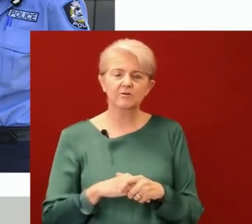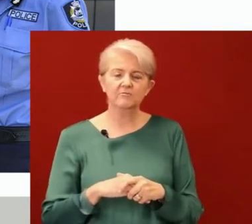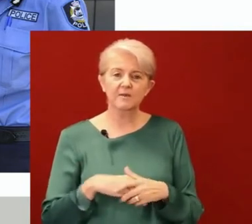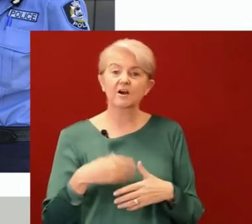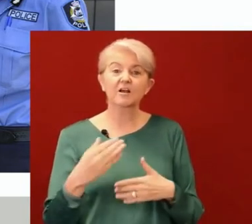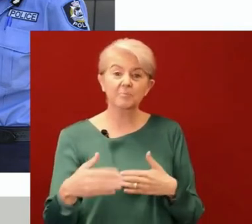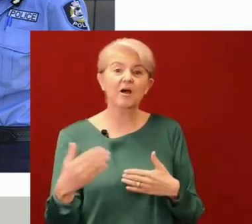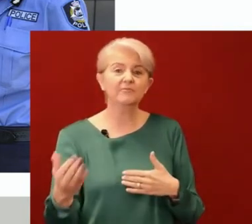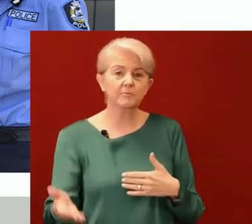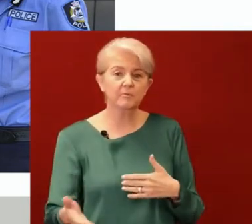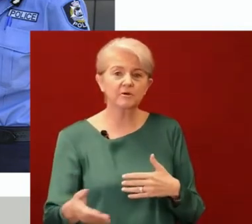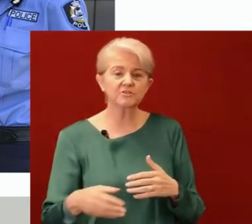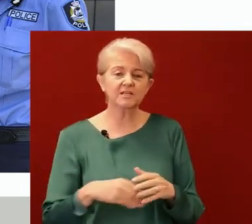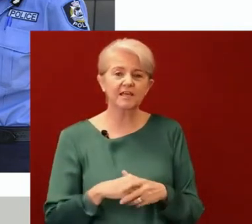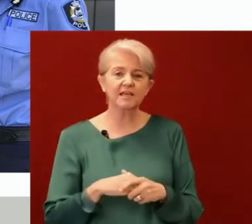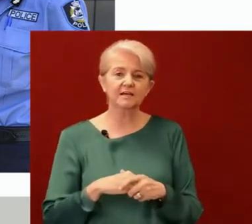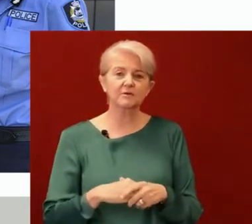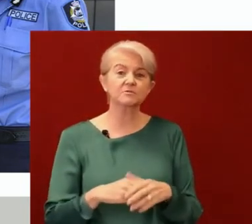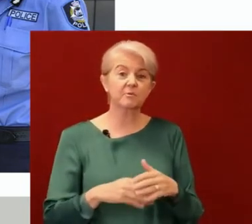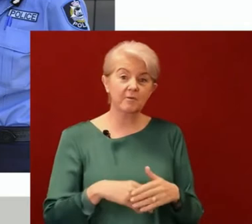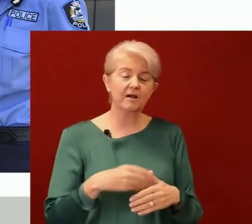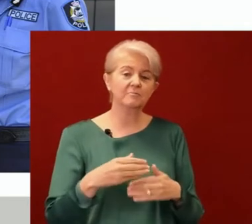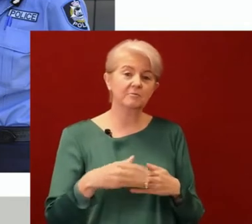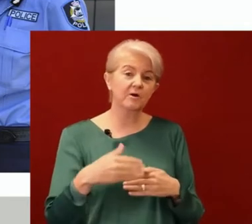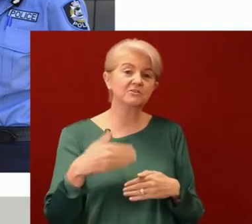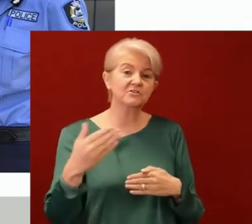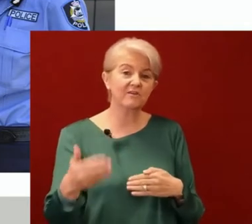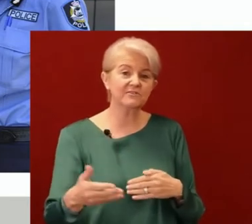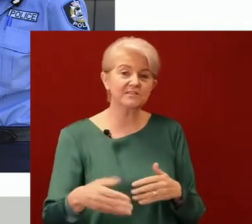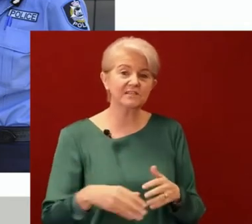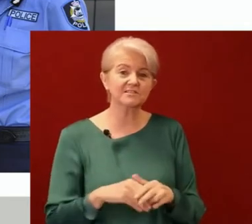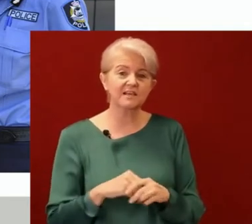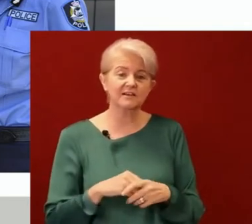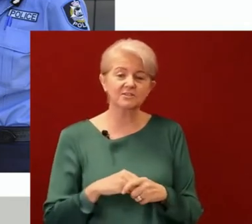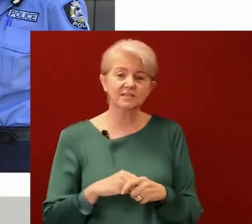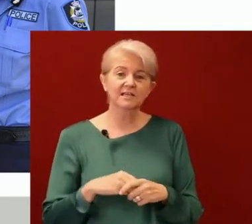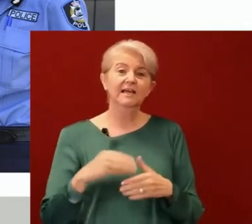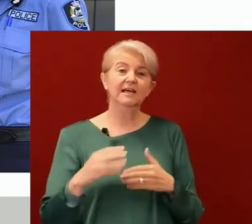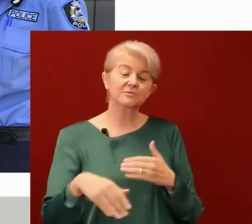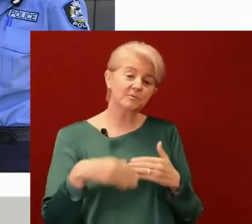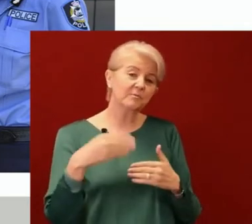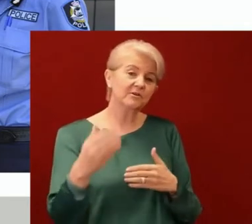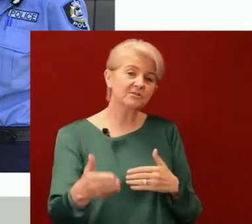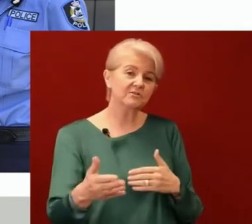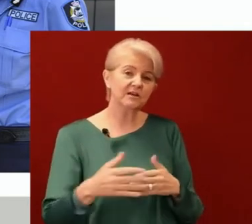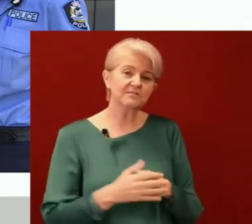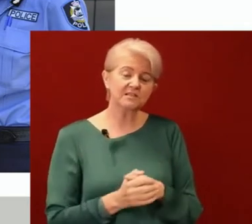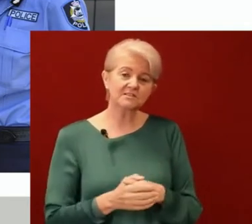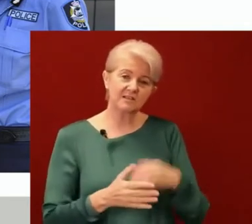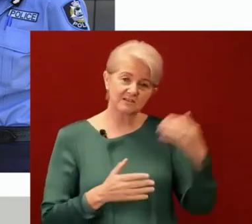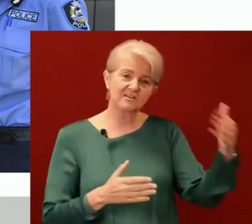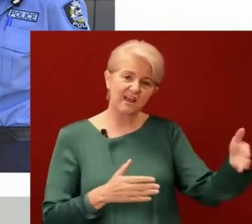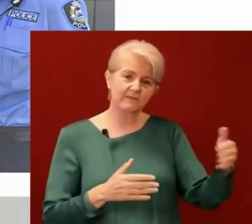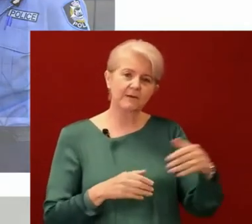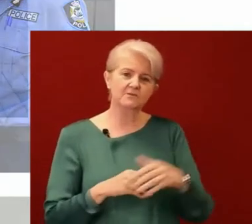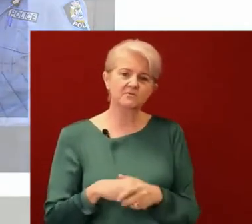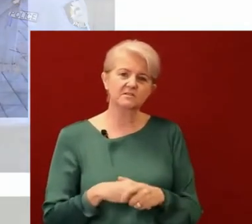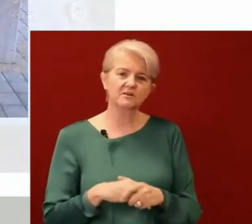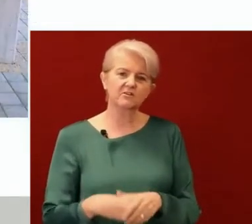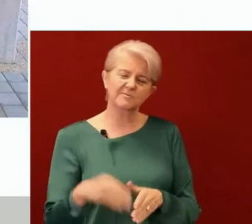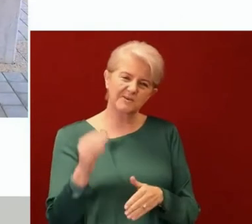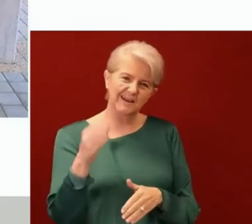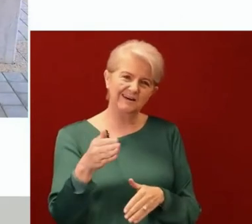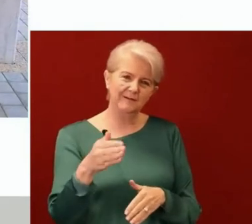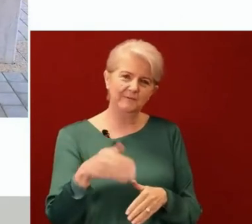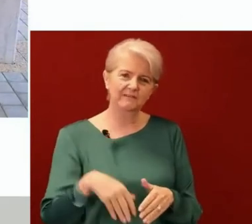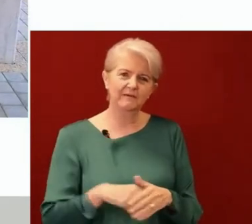got the better of me, and I applied for promotion again, and I was promoted to the rank of senior sergeant, and I was promoted to the rank of senior sergeant at the major